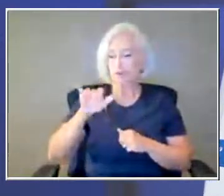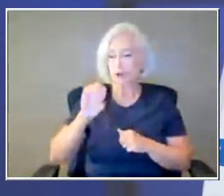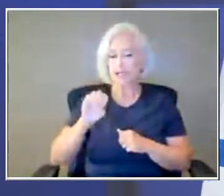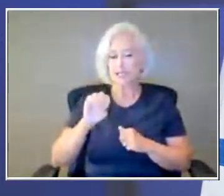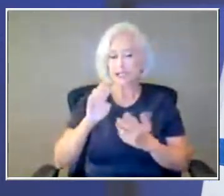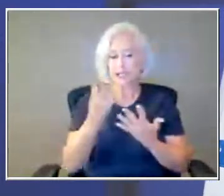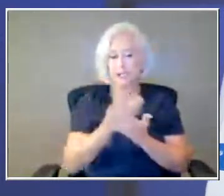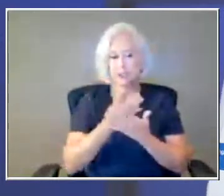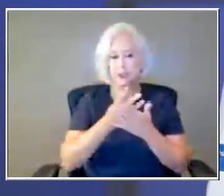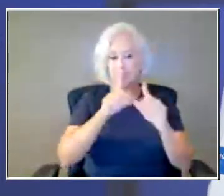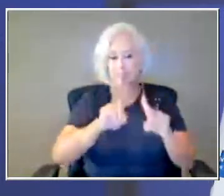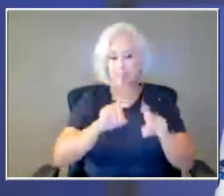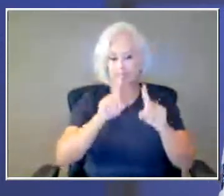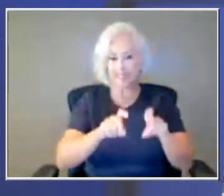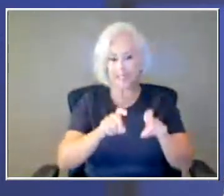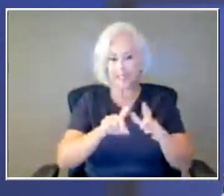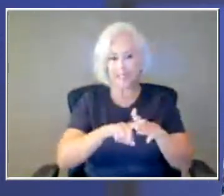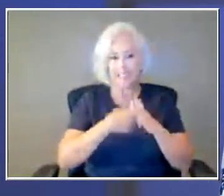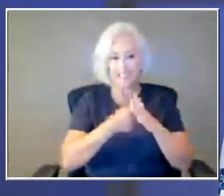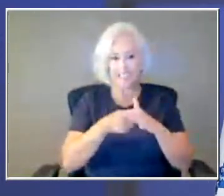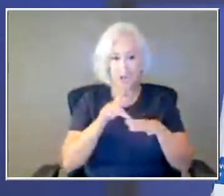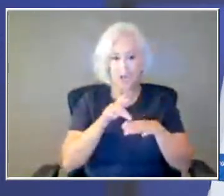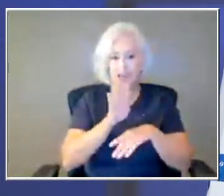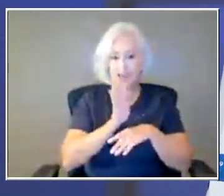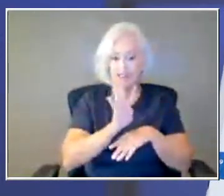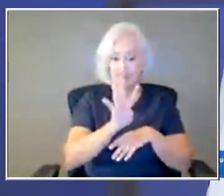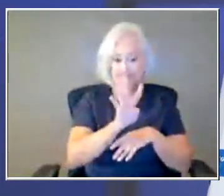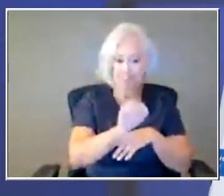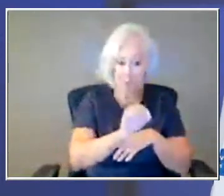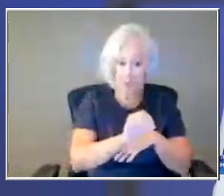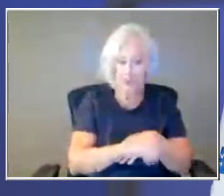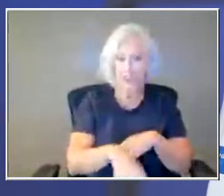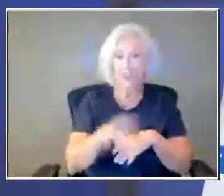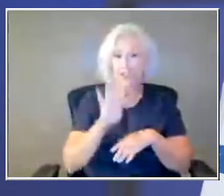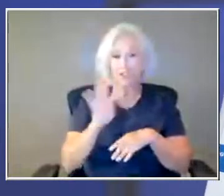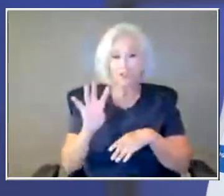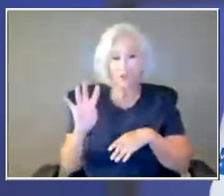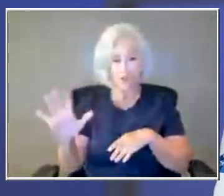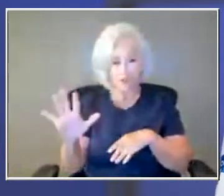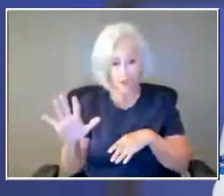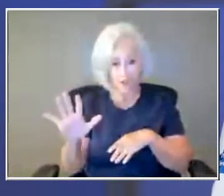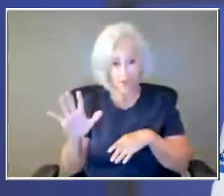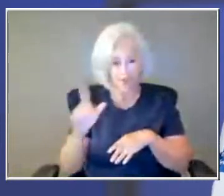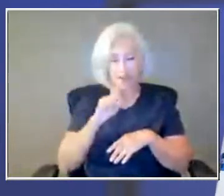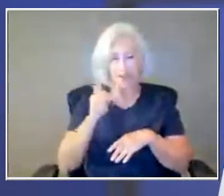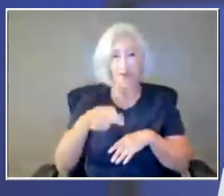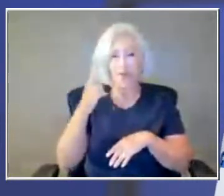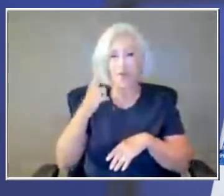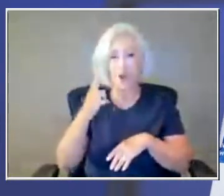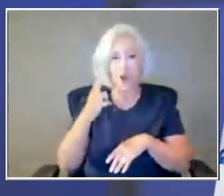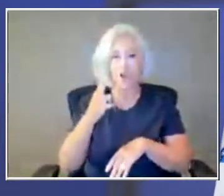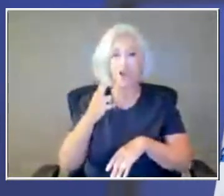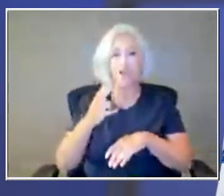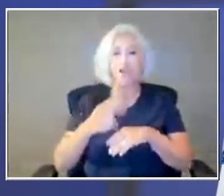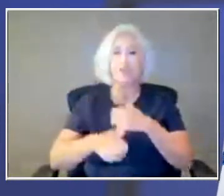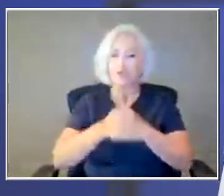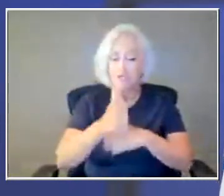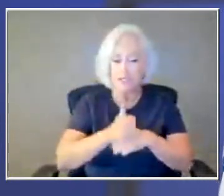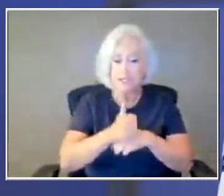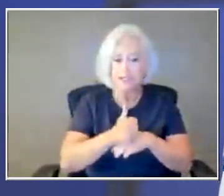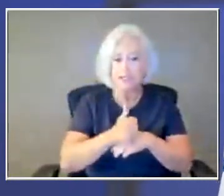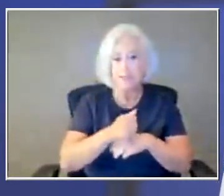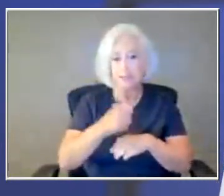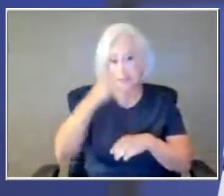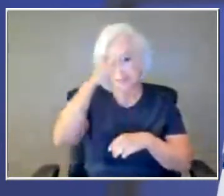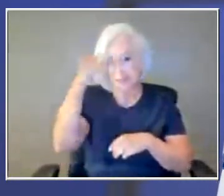as early as age 40 or 45 for high-risk individuals. So men who identify as Black, people who have a family history of